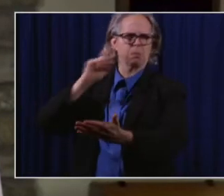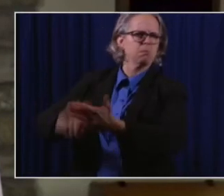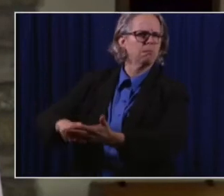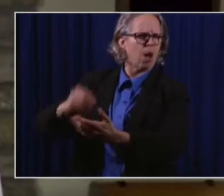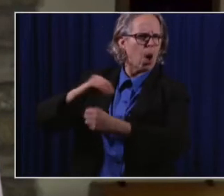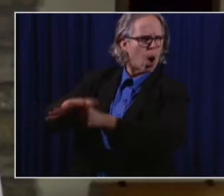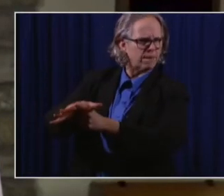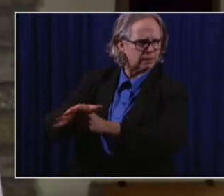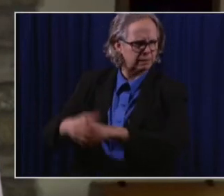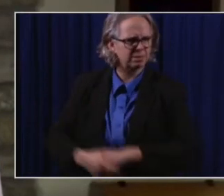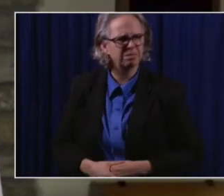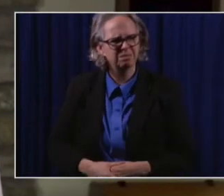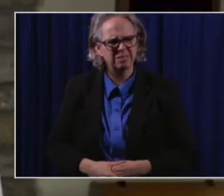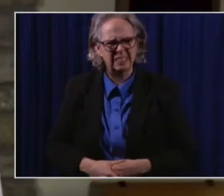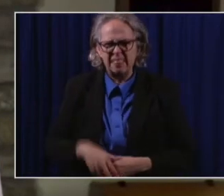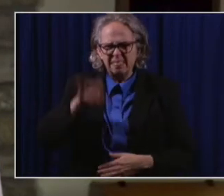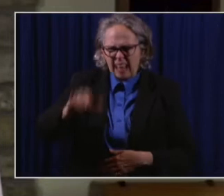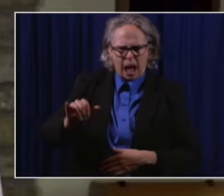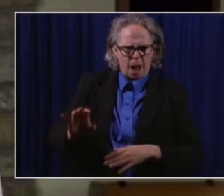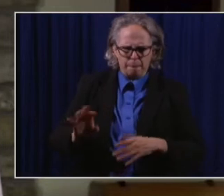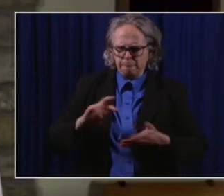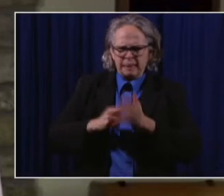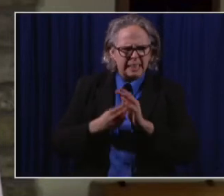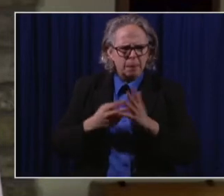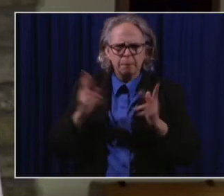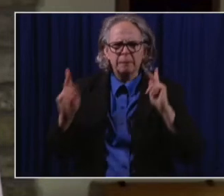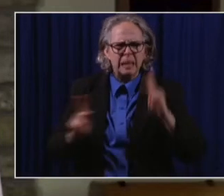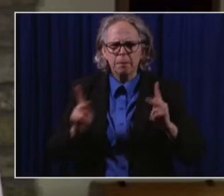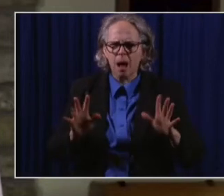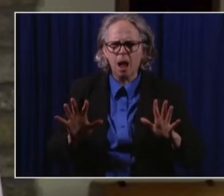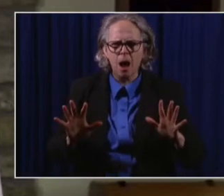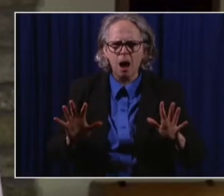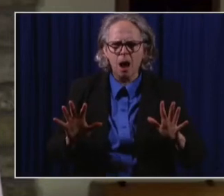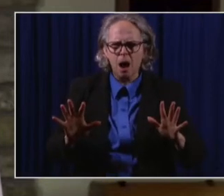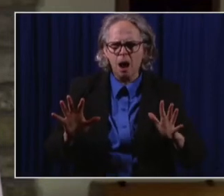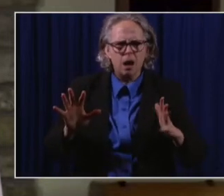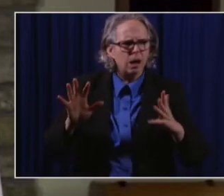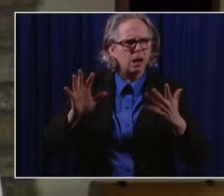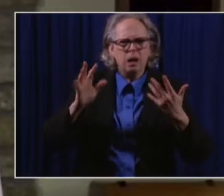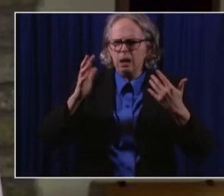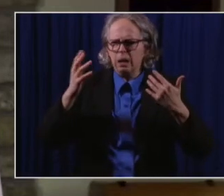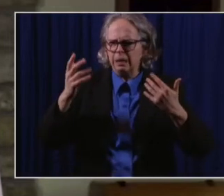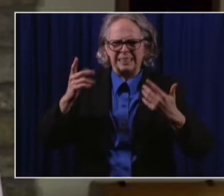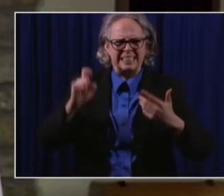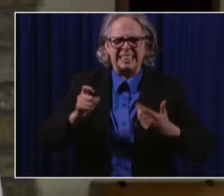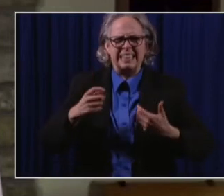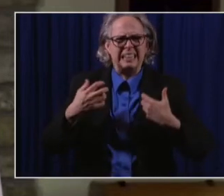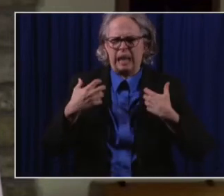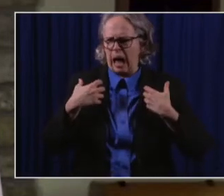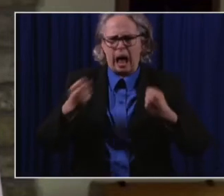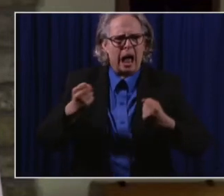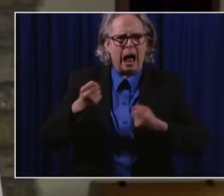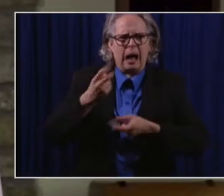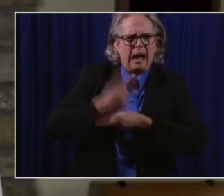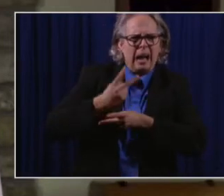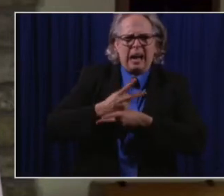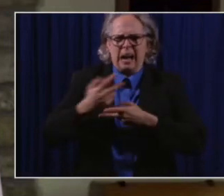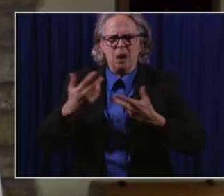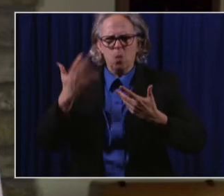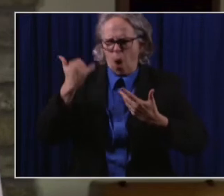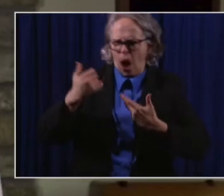of the population and a sense of how concerned residents are about their current health status and the virus. Indicator